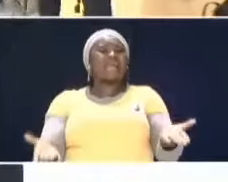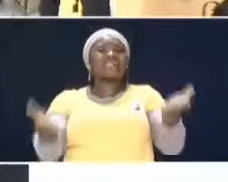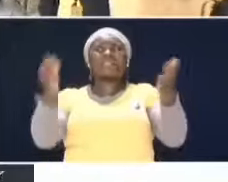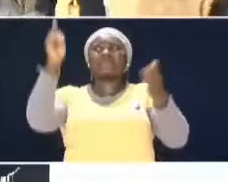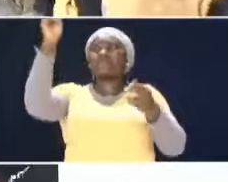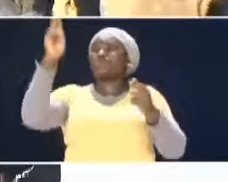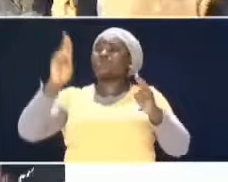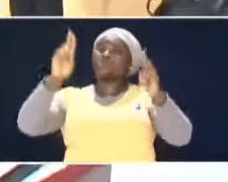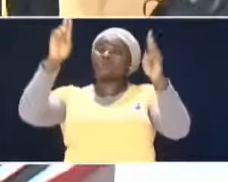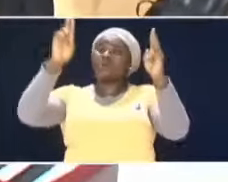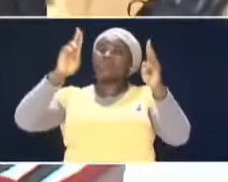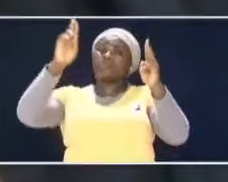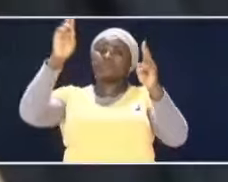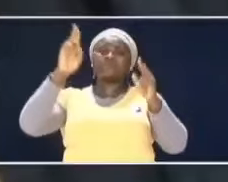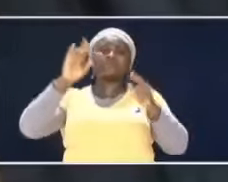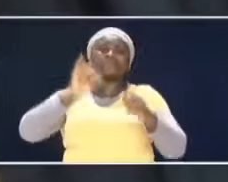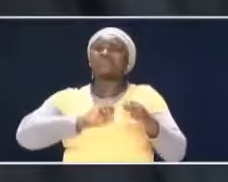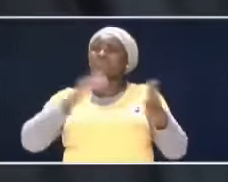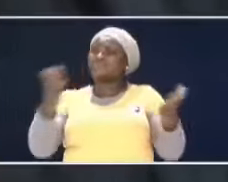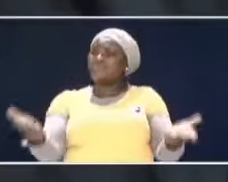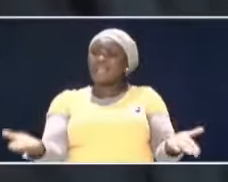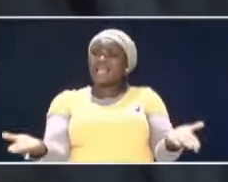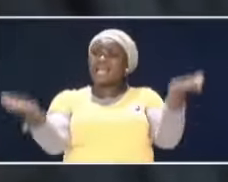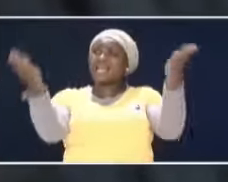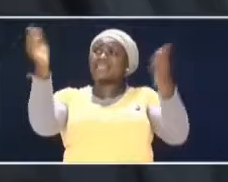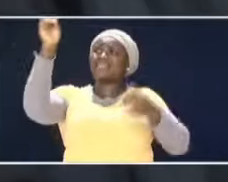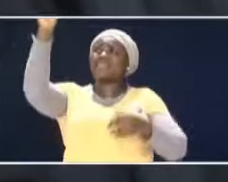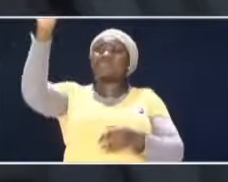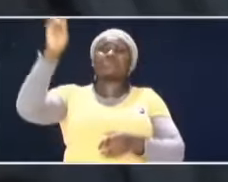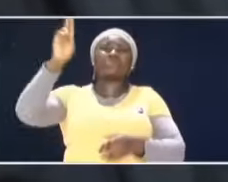I lift you up.